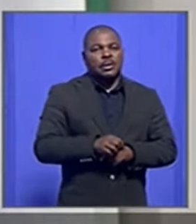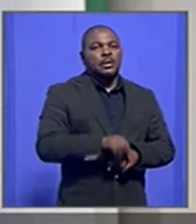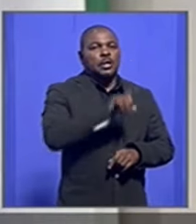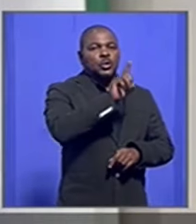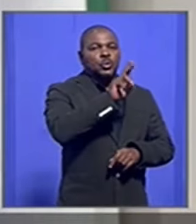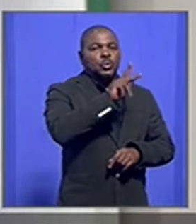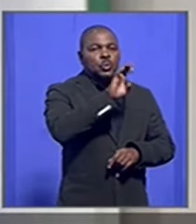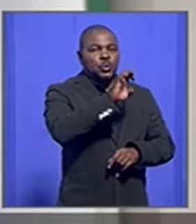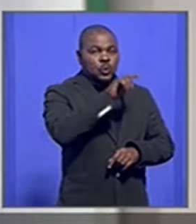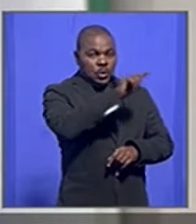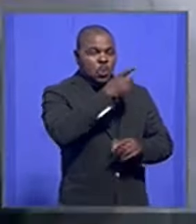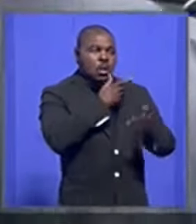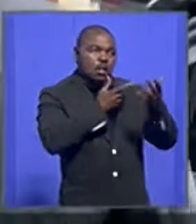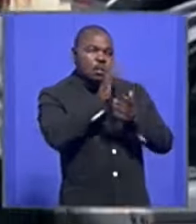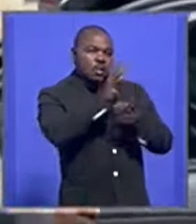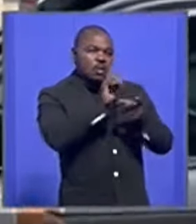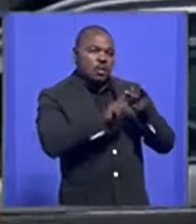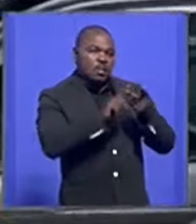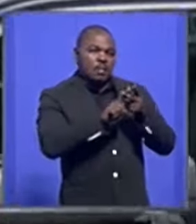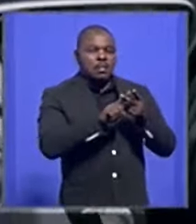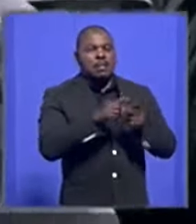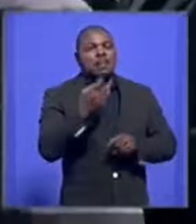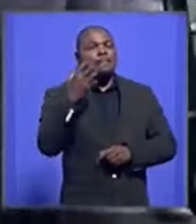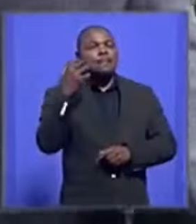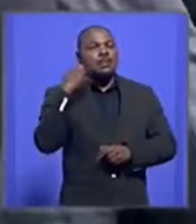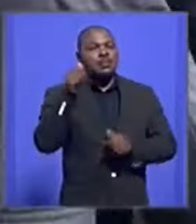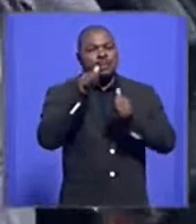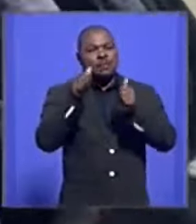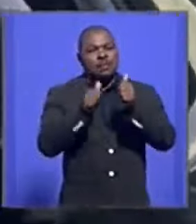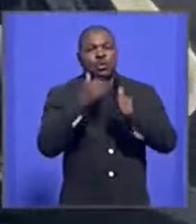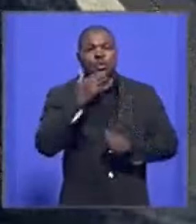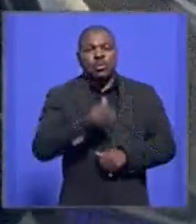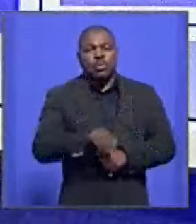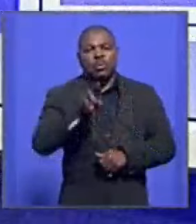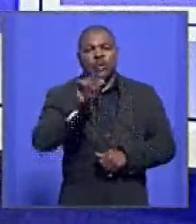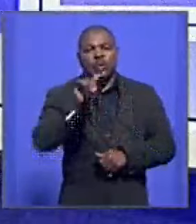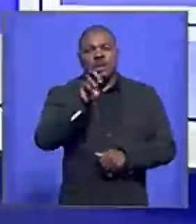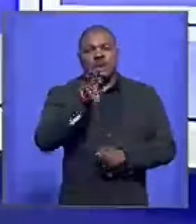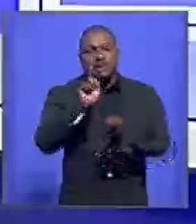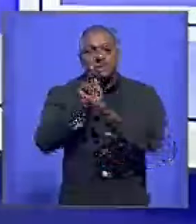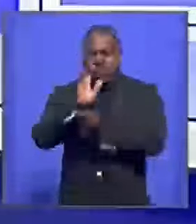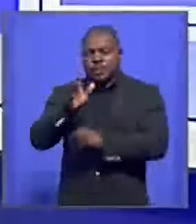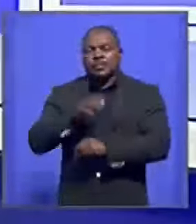Edinburgh le go kopana le motlatsa tona Angela Rayner.